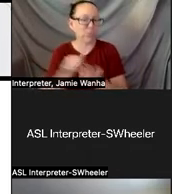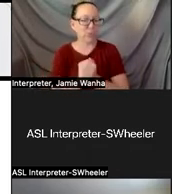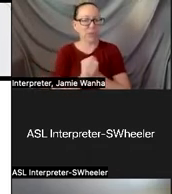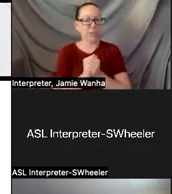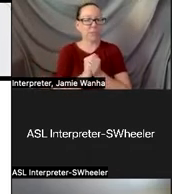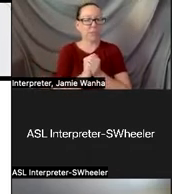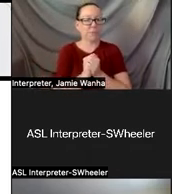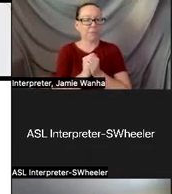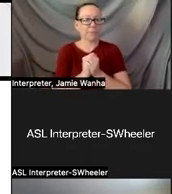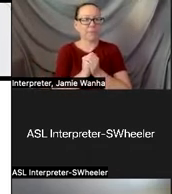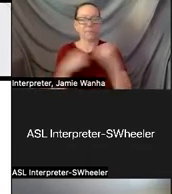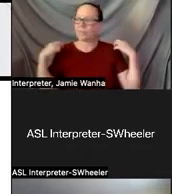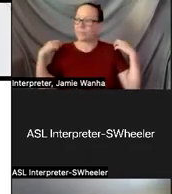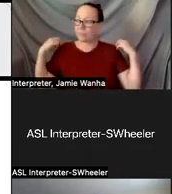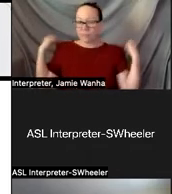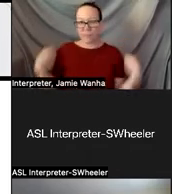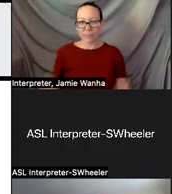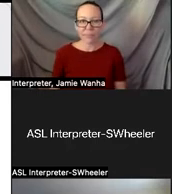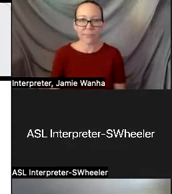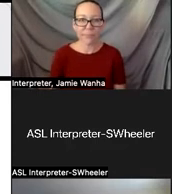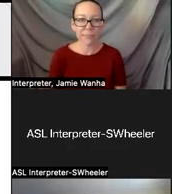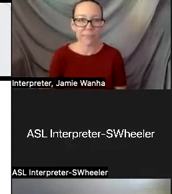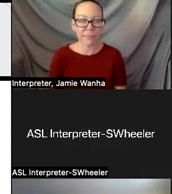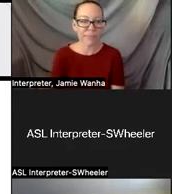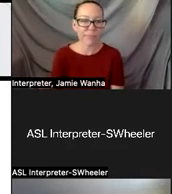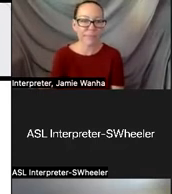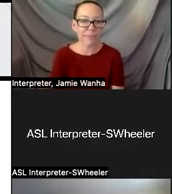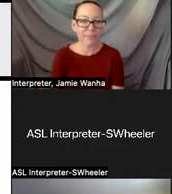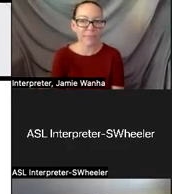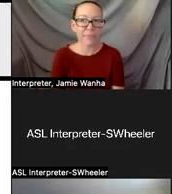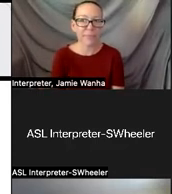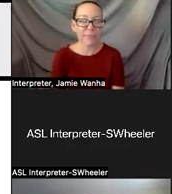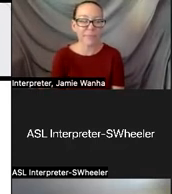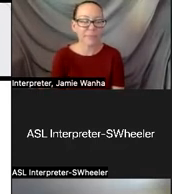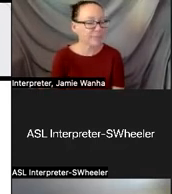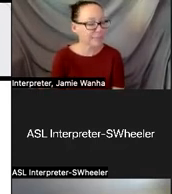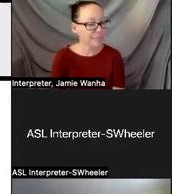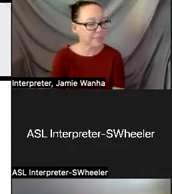etc., and rerun and reevaluate that analysis.